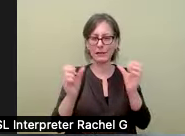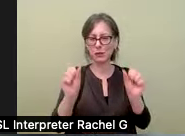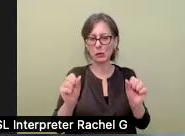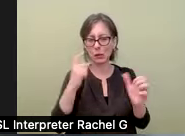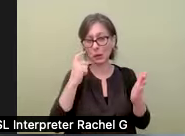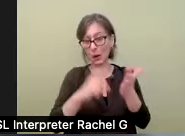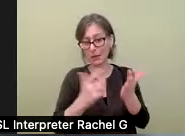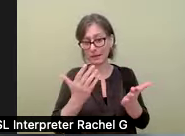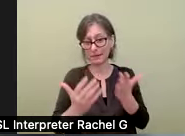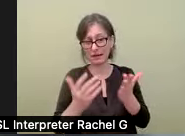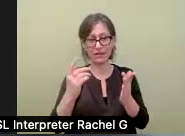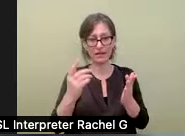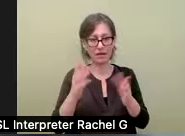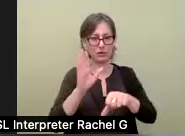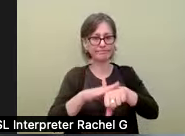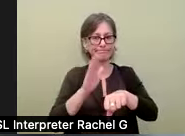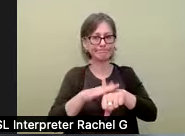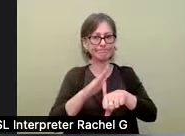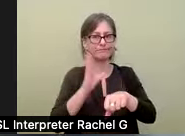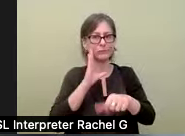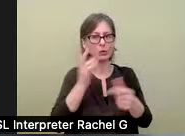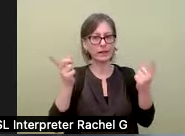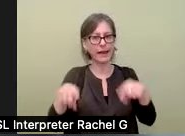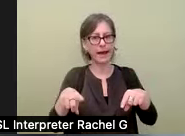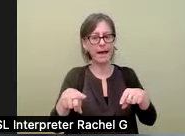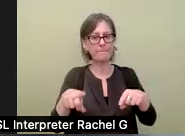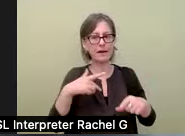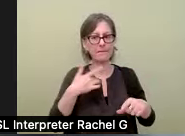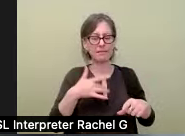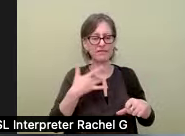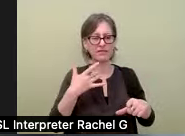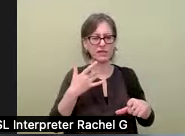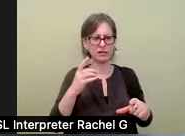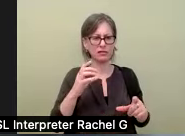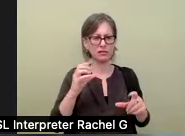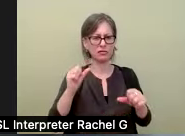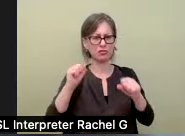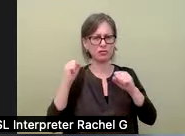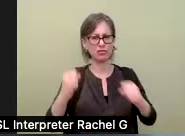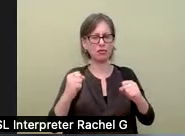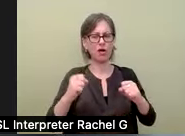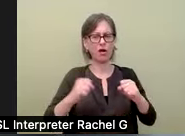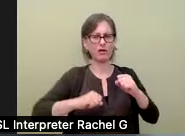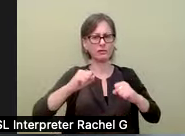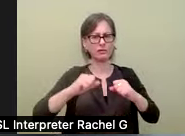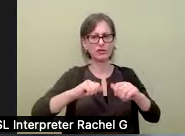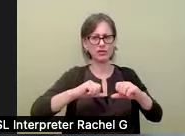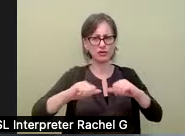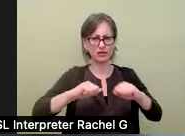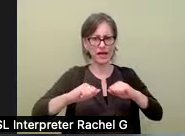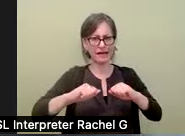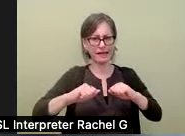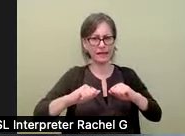that may indicate a tsunami is coming. You may feel strong, unusually prolonged earth shaking. You may